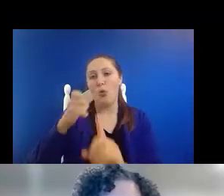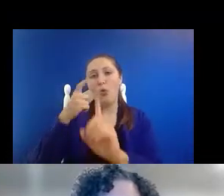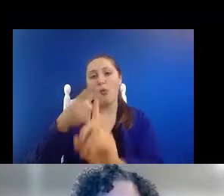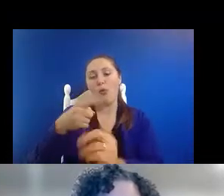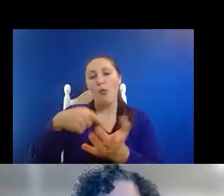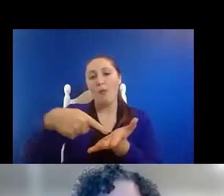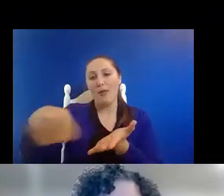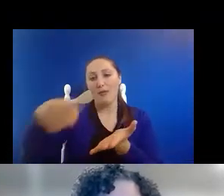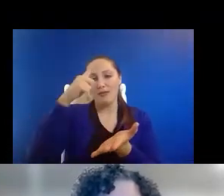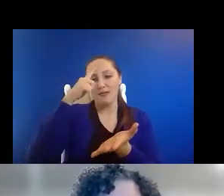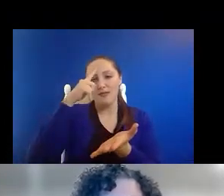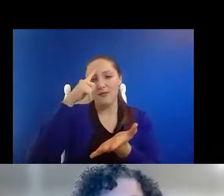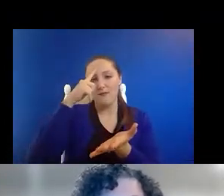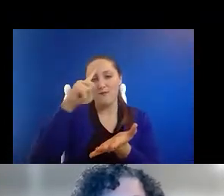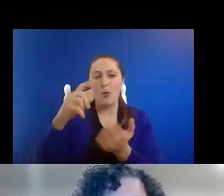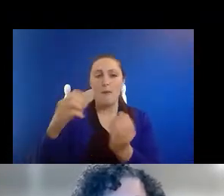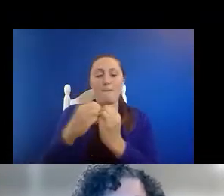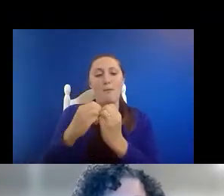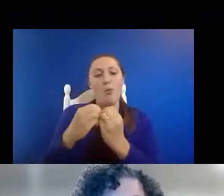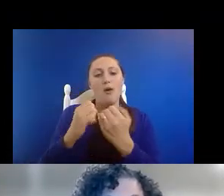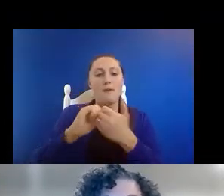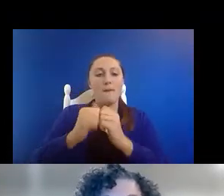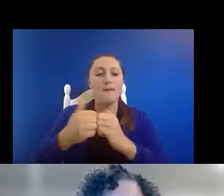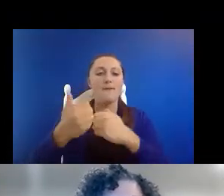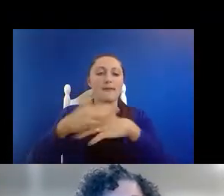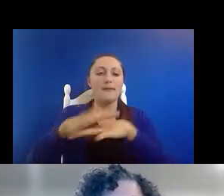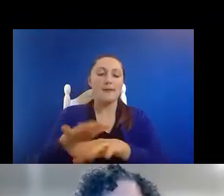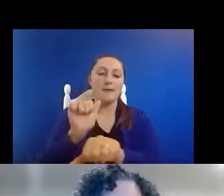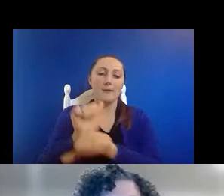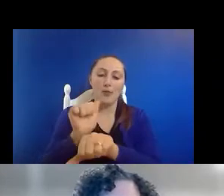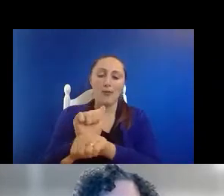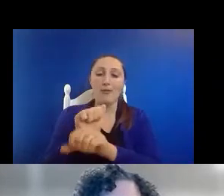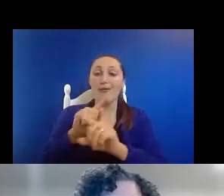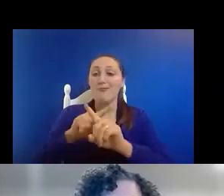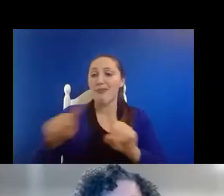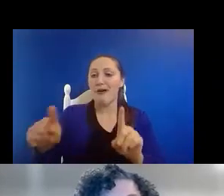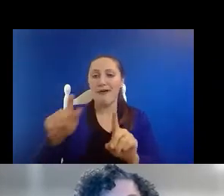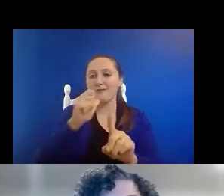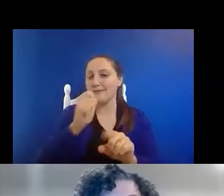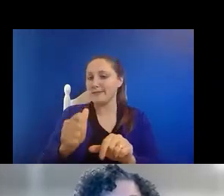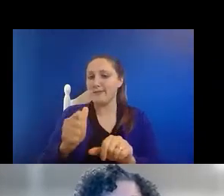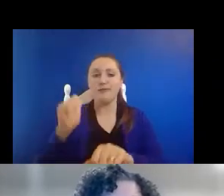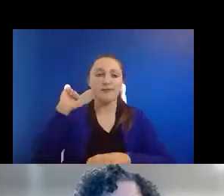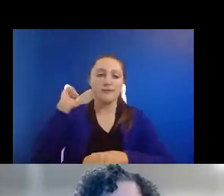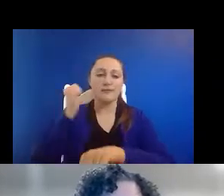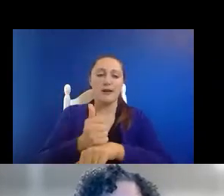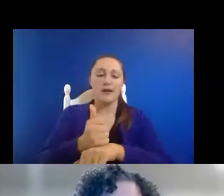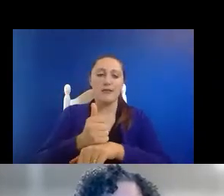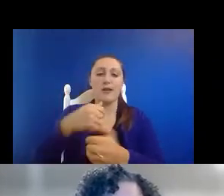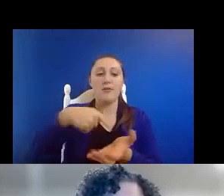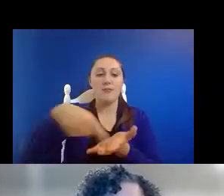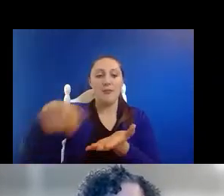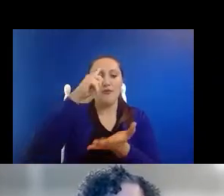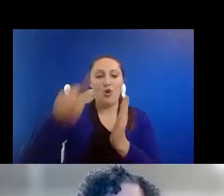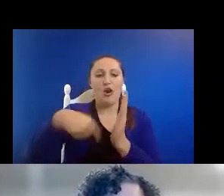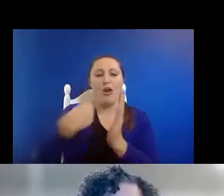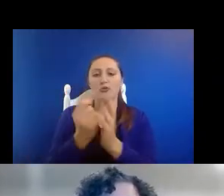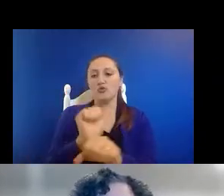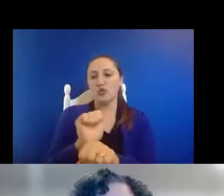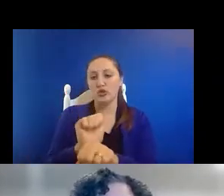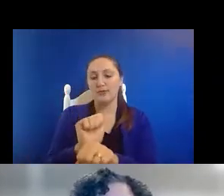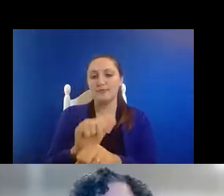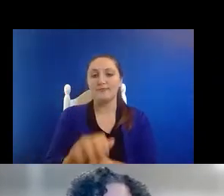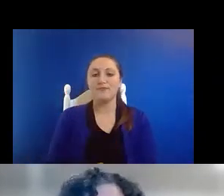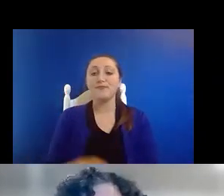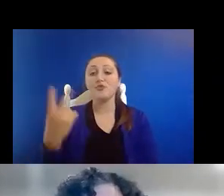more competitive integrated employment, but did not move to implement payment for hours worked. 2